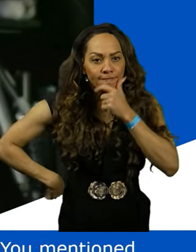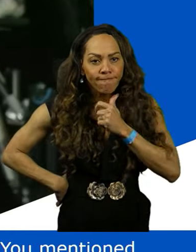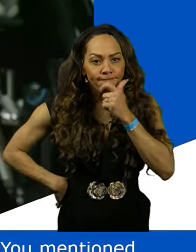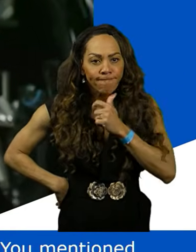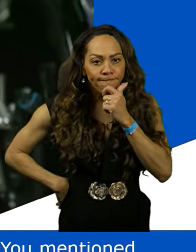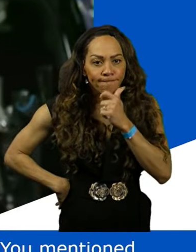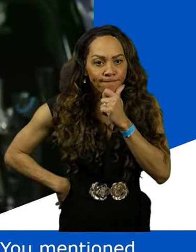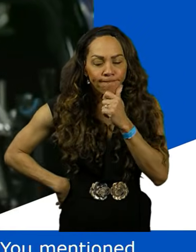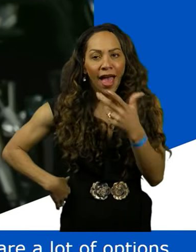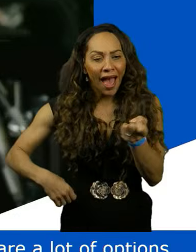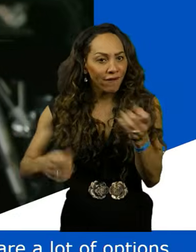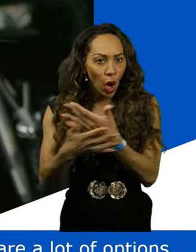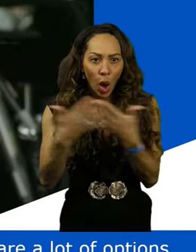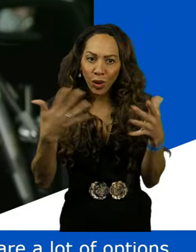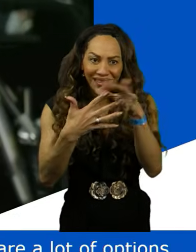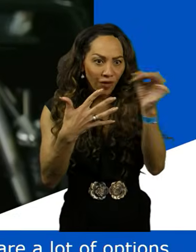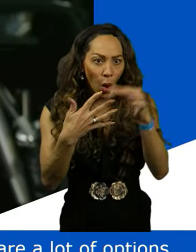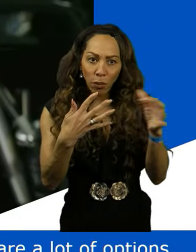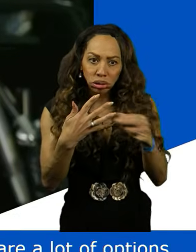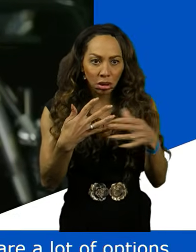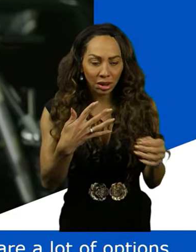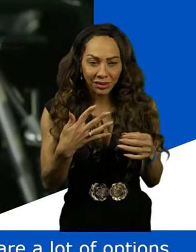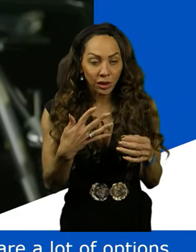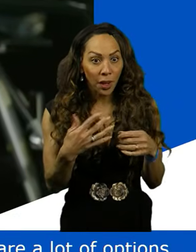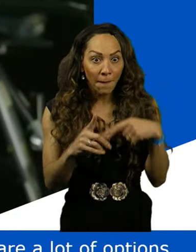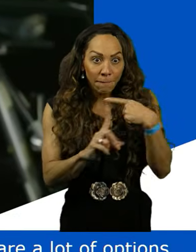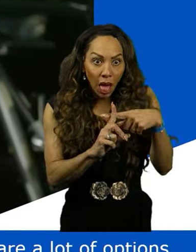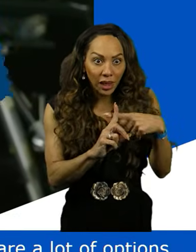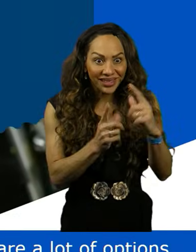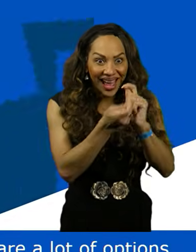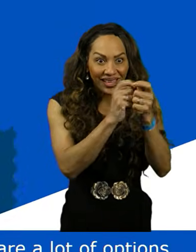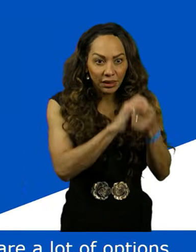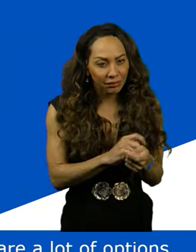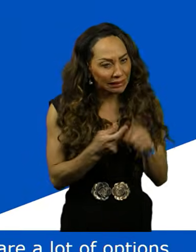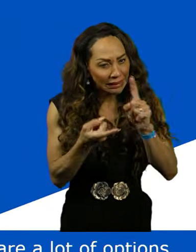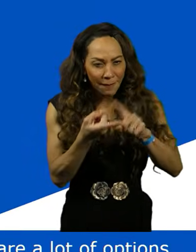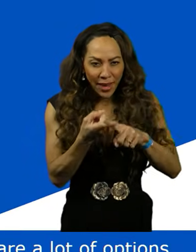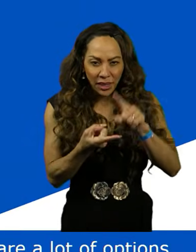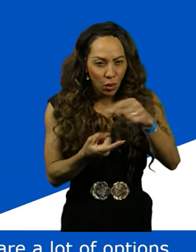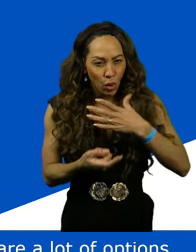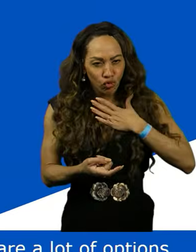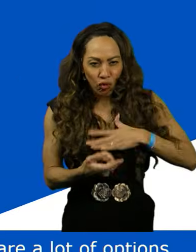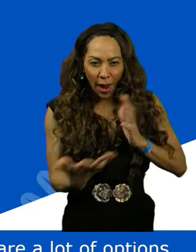adaptation can make a difference. It really depends on what's right for you.